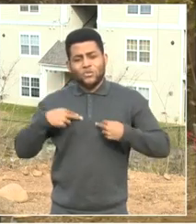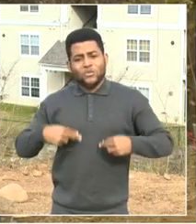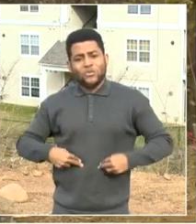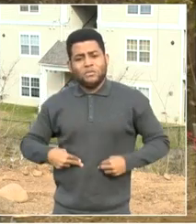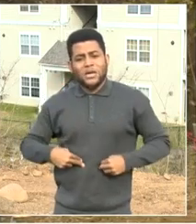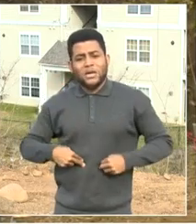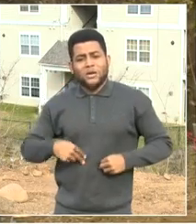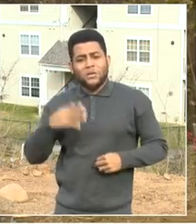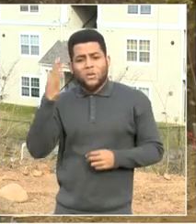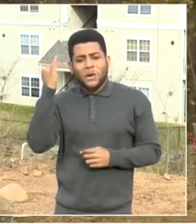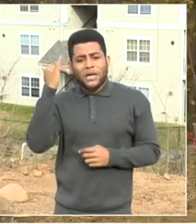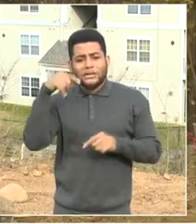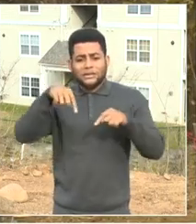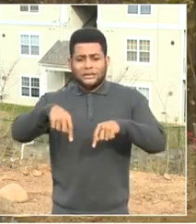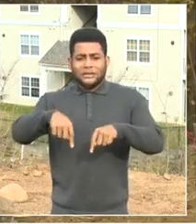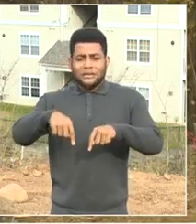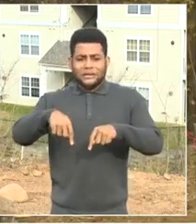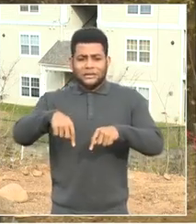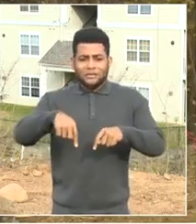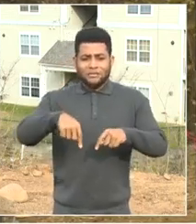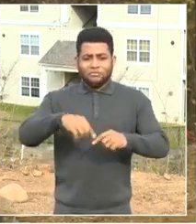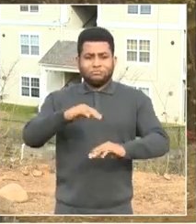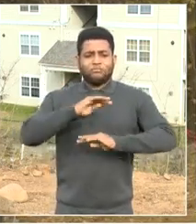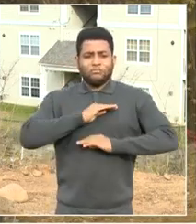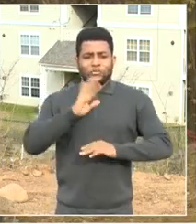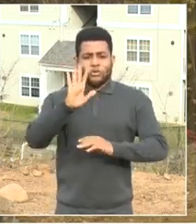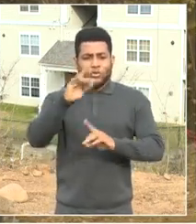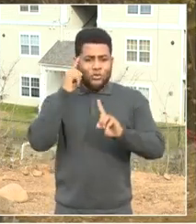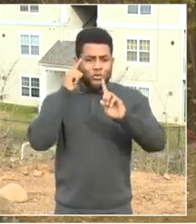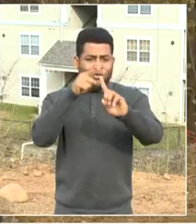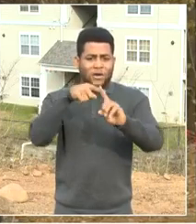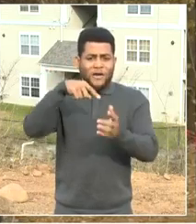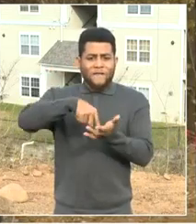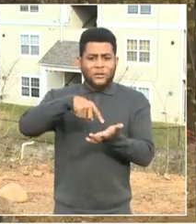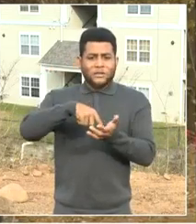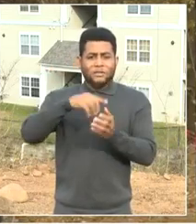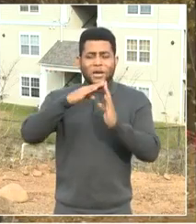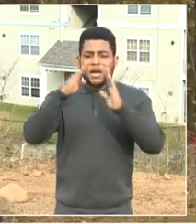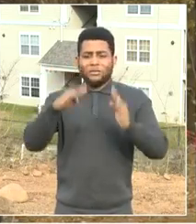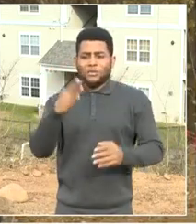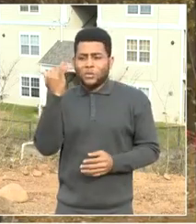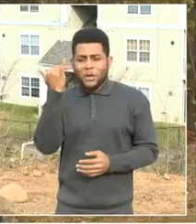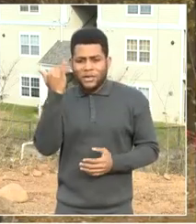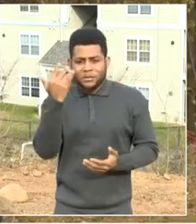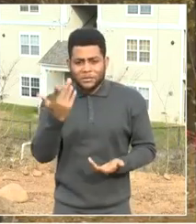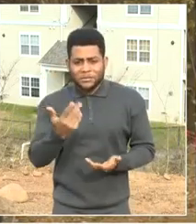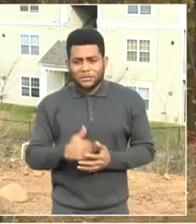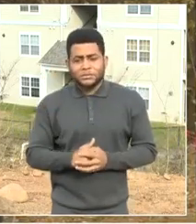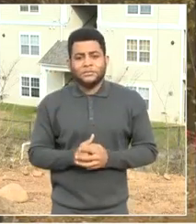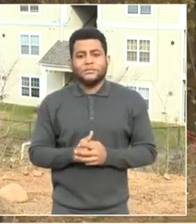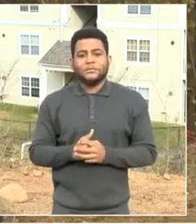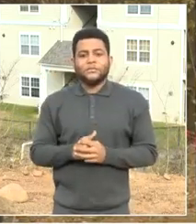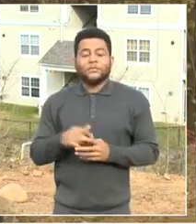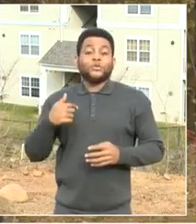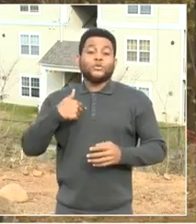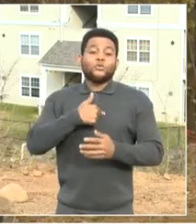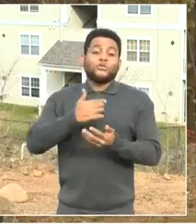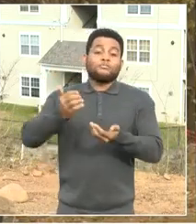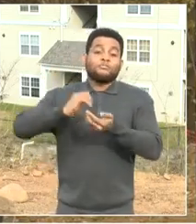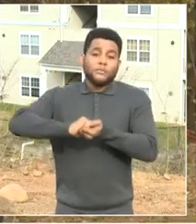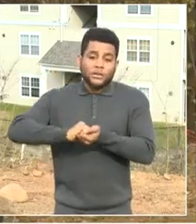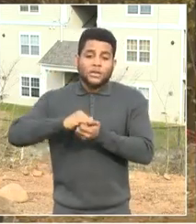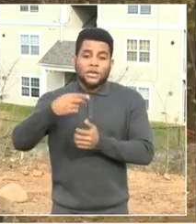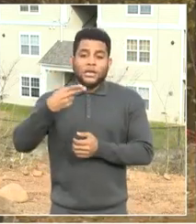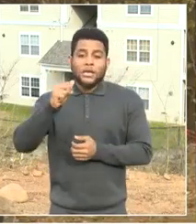of affordable housing and expanding affordable housing? Well, we like to partner with Habitat because they know what they're doing. They have a